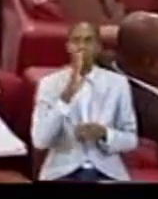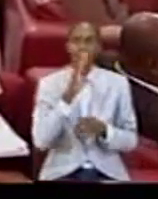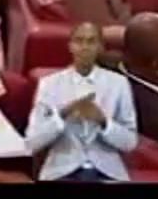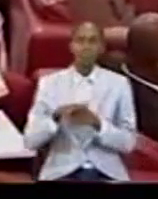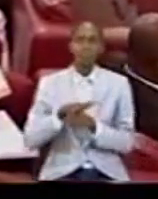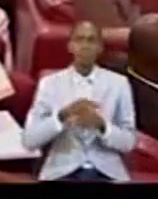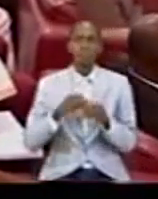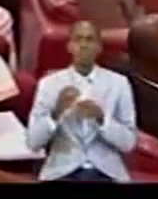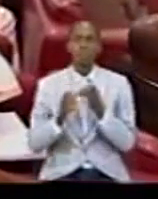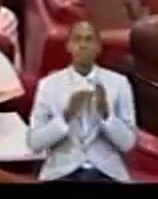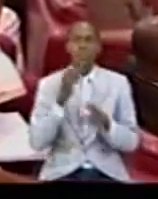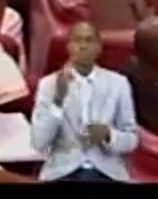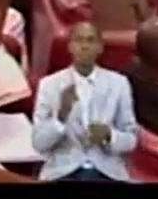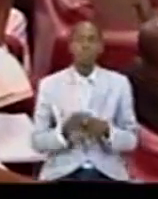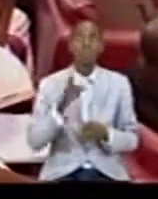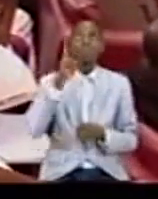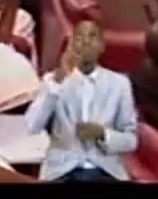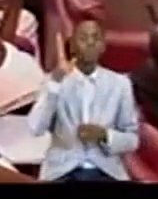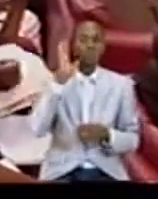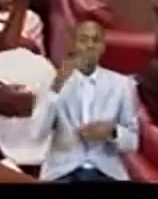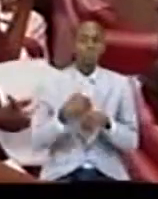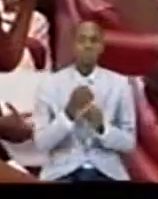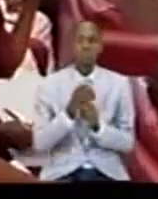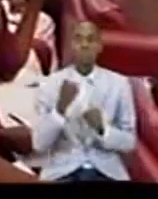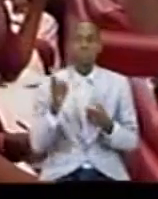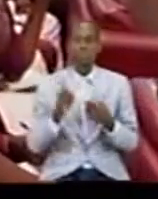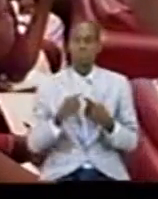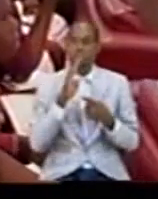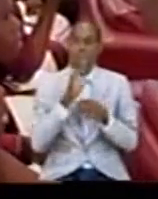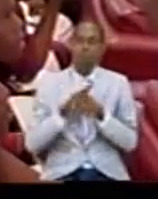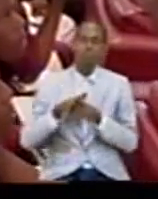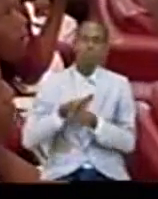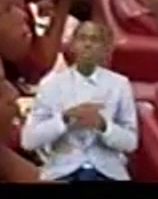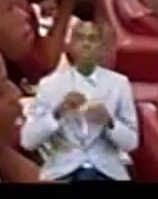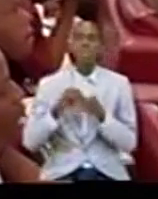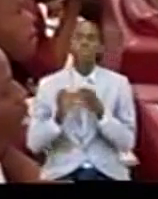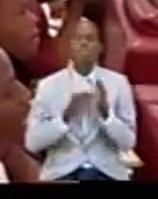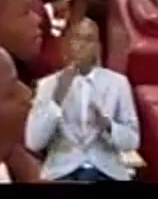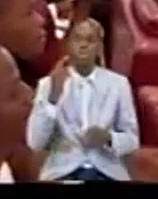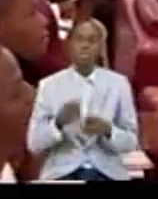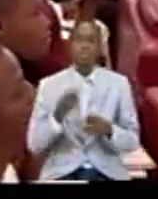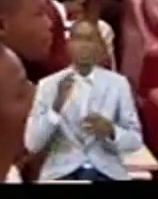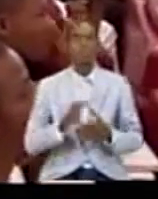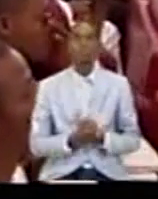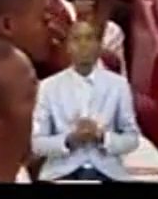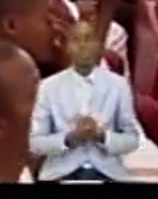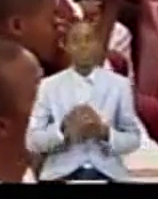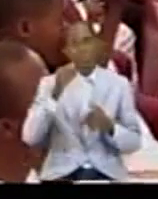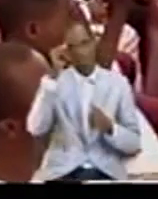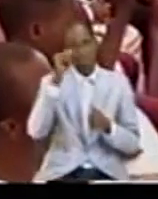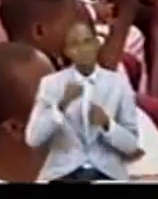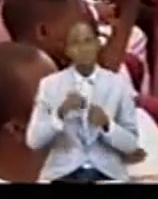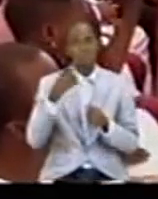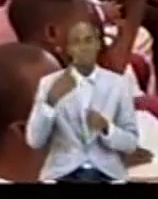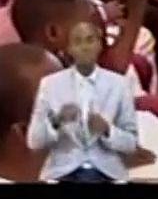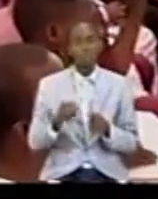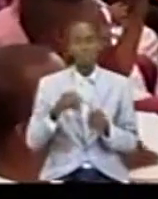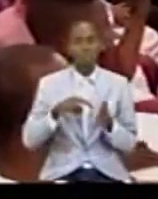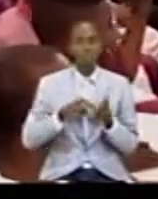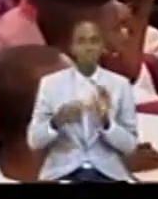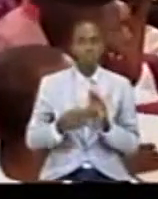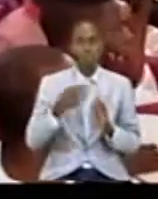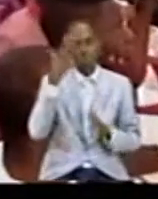It's going to make you full in Jesus' name. Remember the purpose why he came?